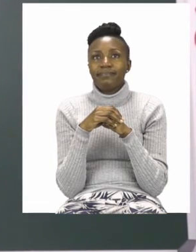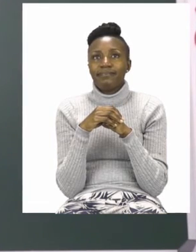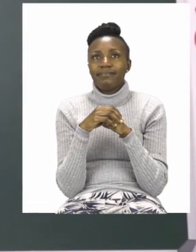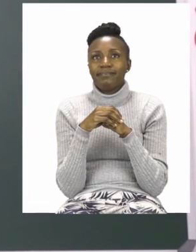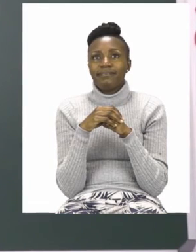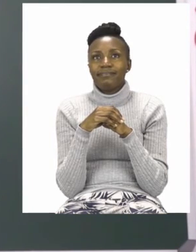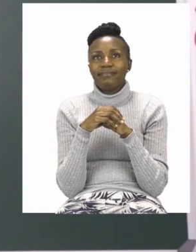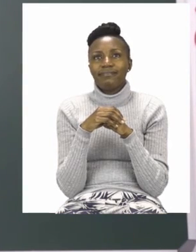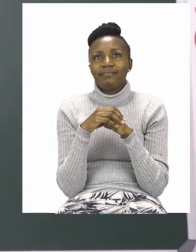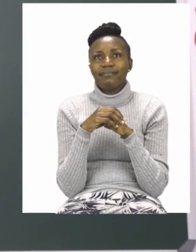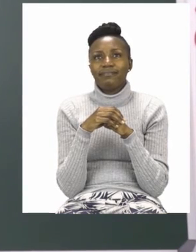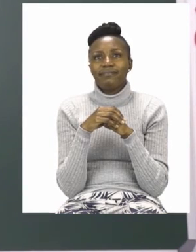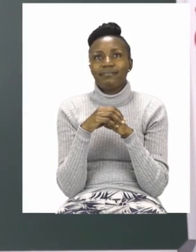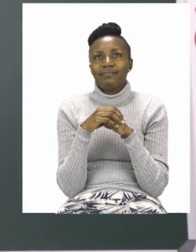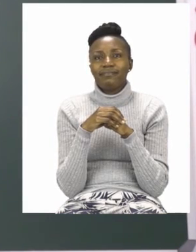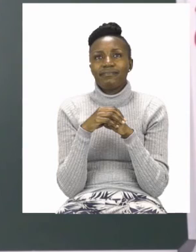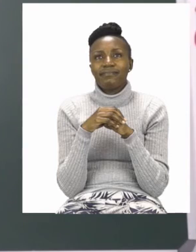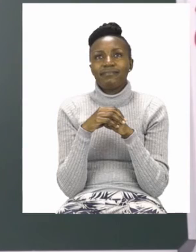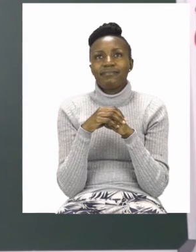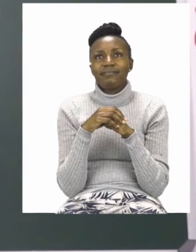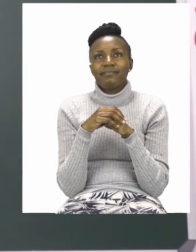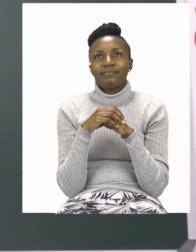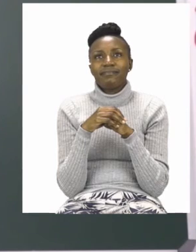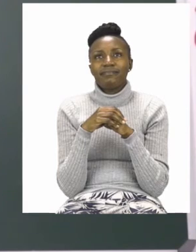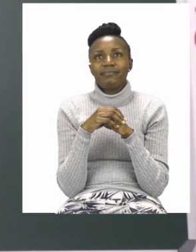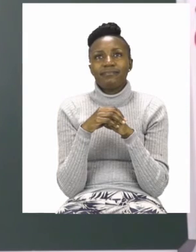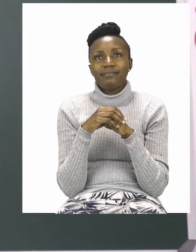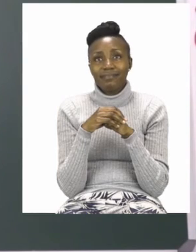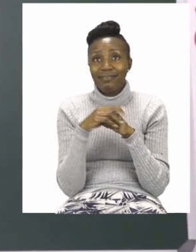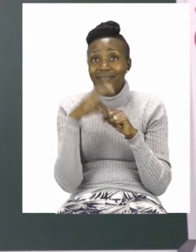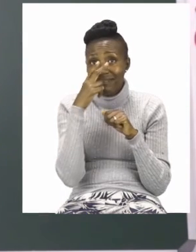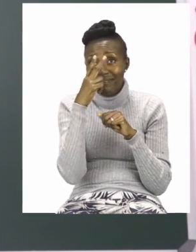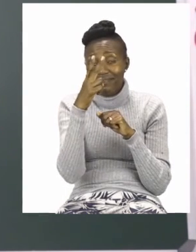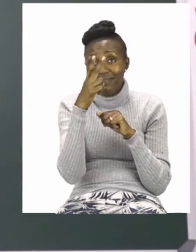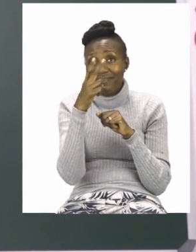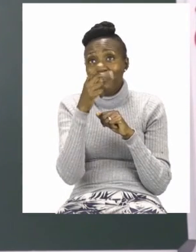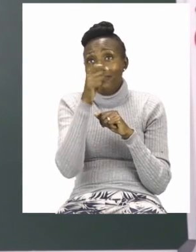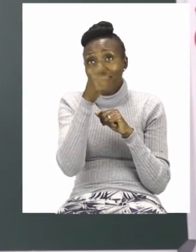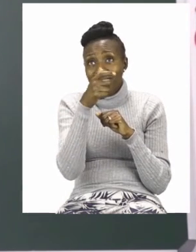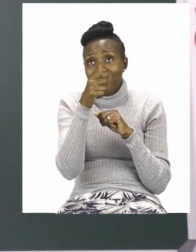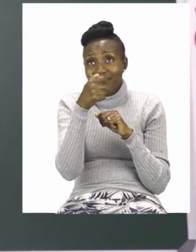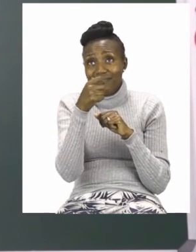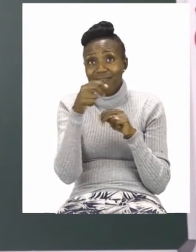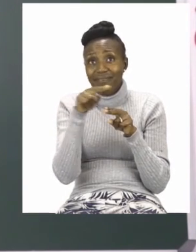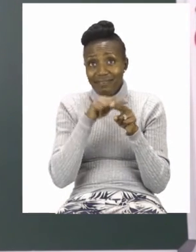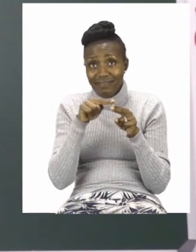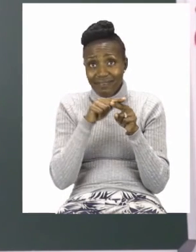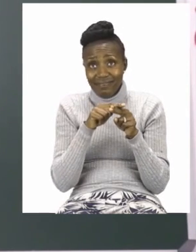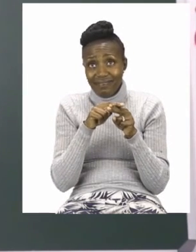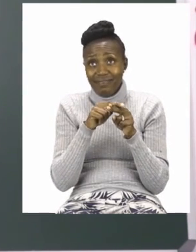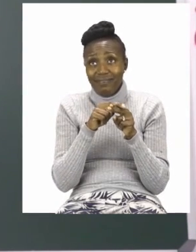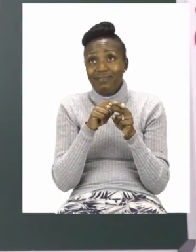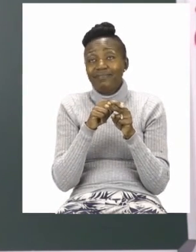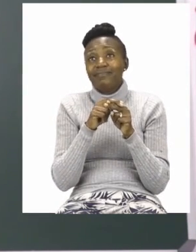And I am done for now. So, as you can see, I have rice on my door